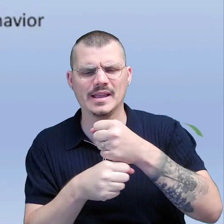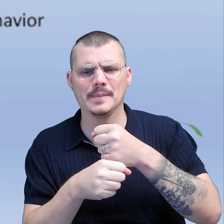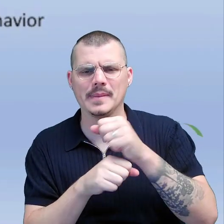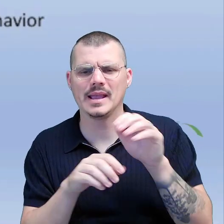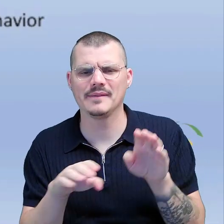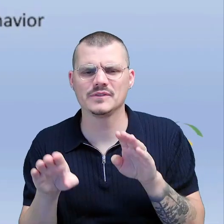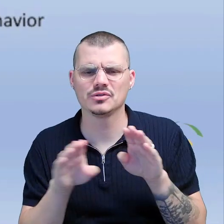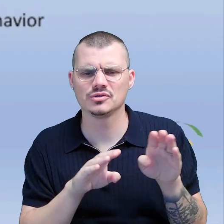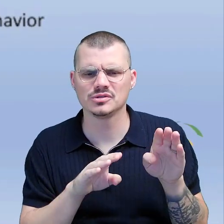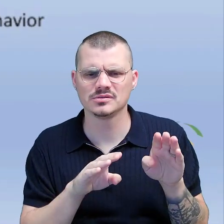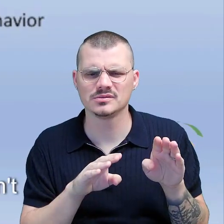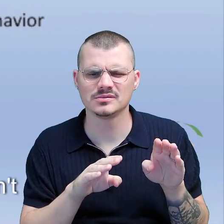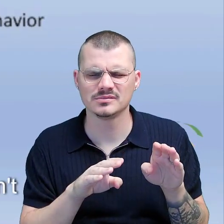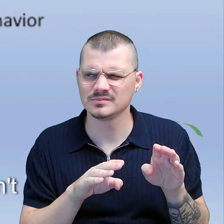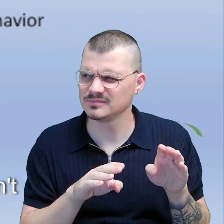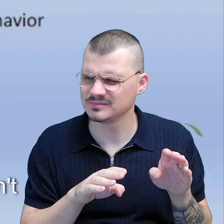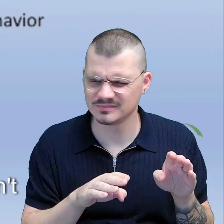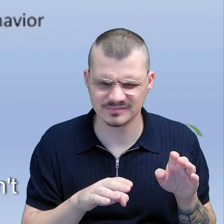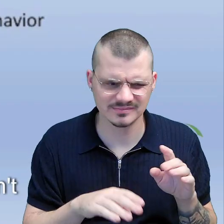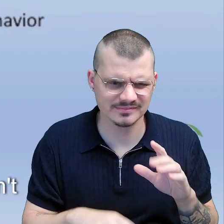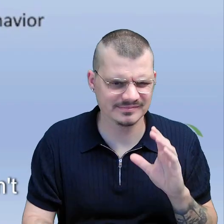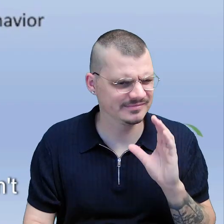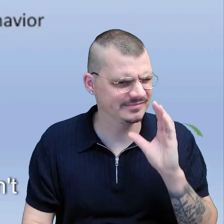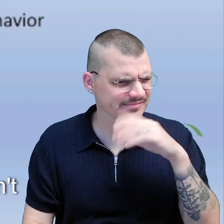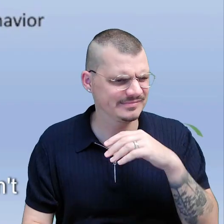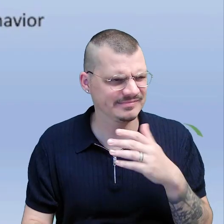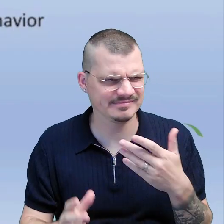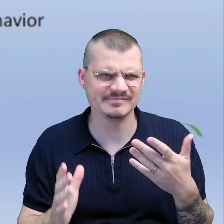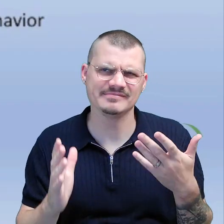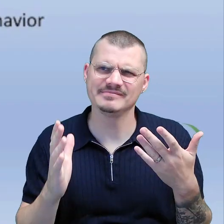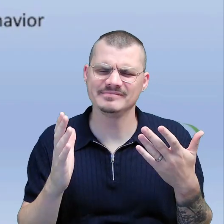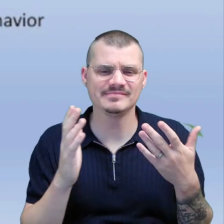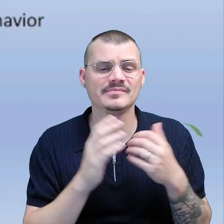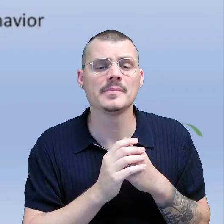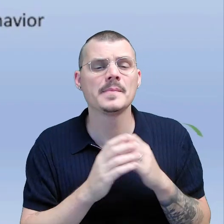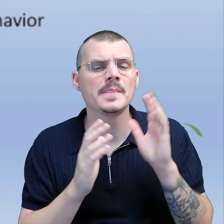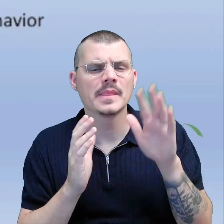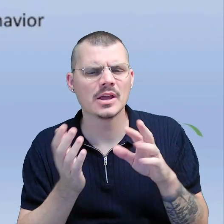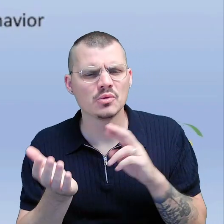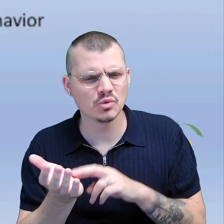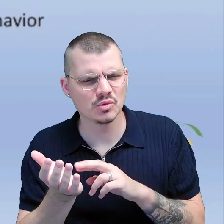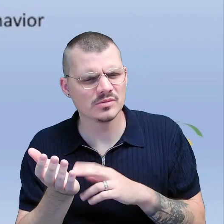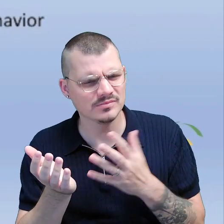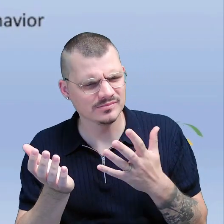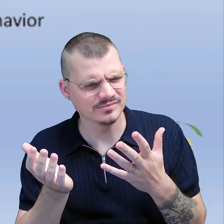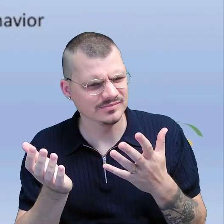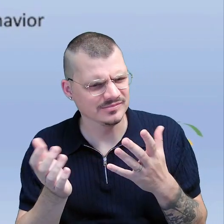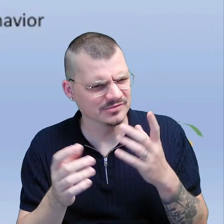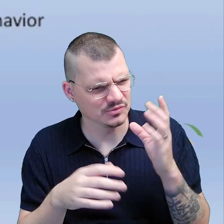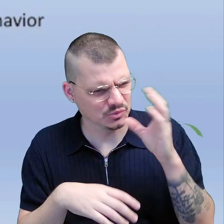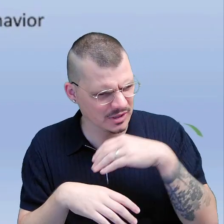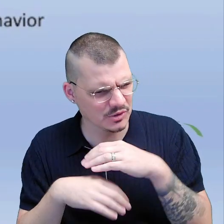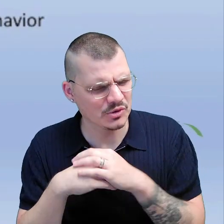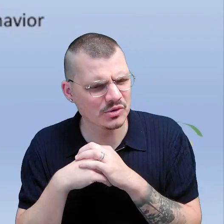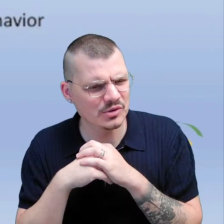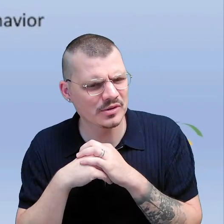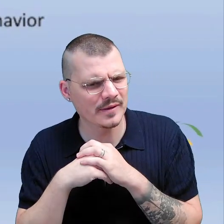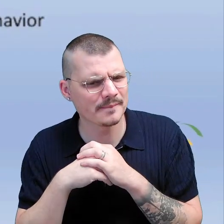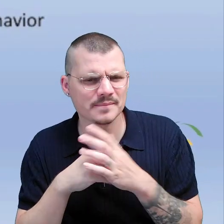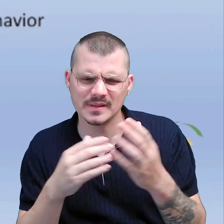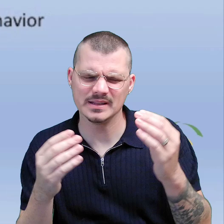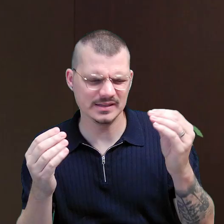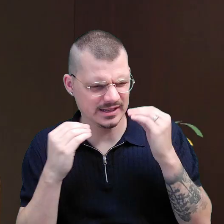behavior. Sounds like a felony in some state, don't you think? Oh, come on, Ruth. No, listen, this is really weird. All